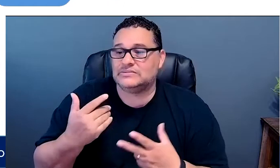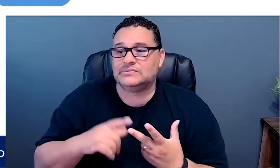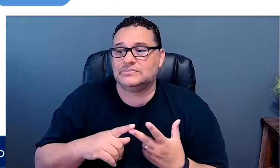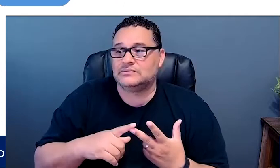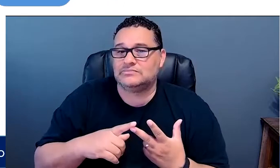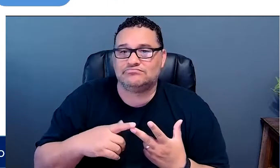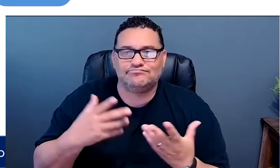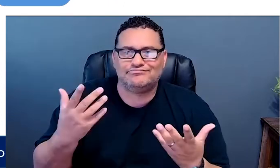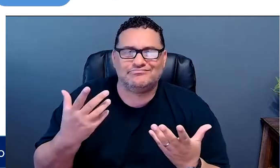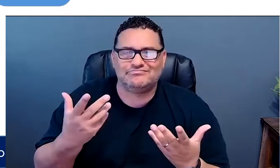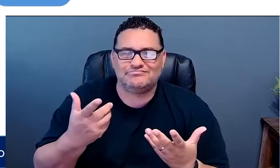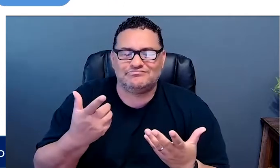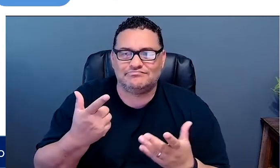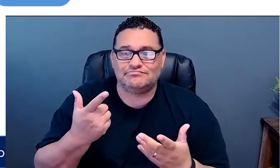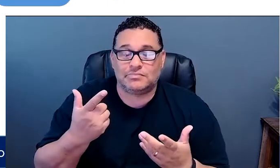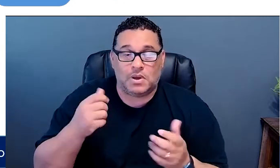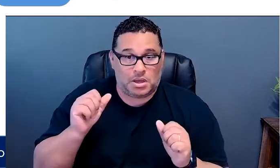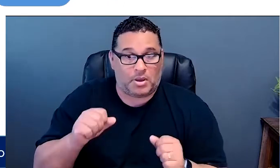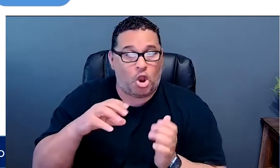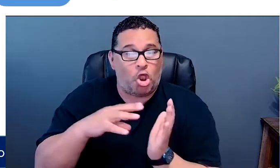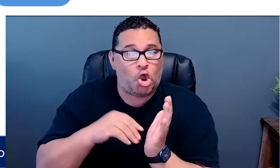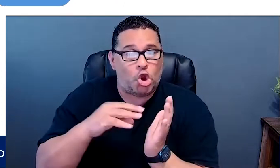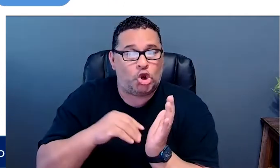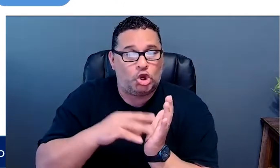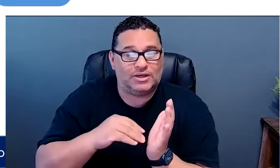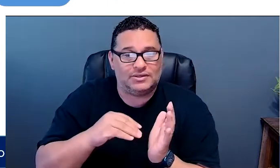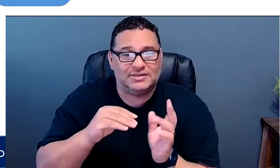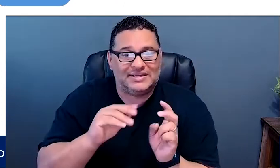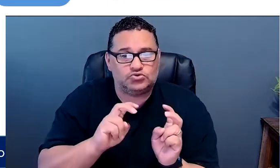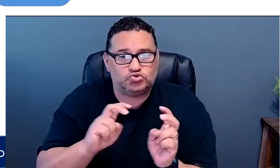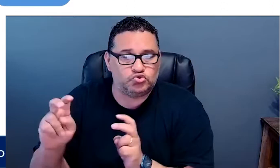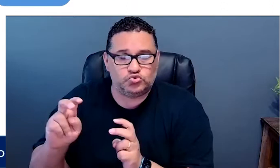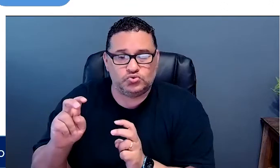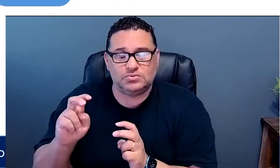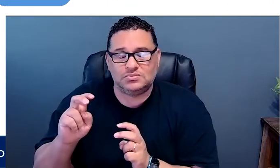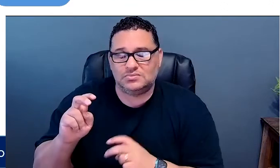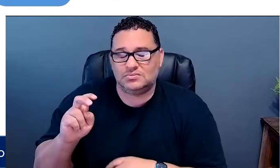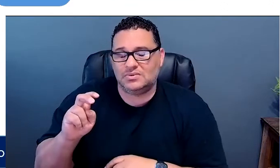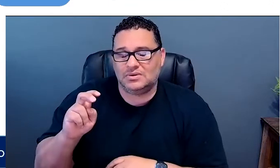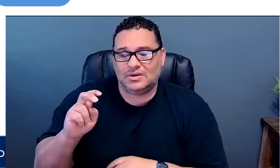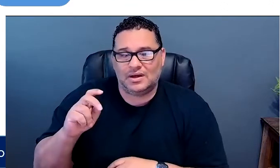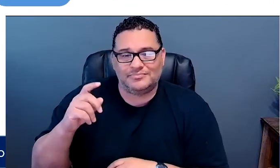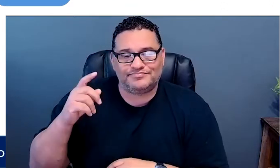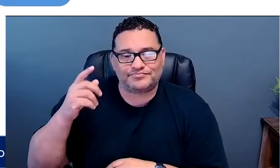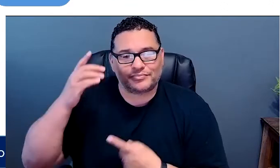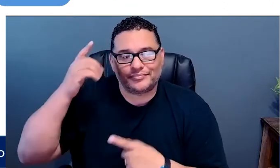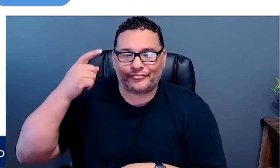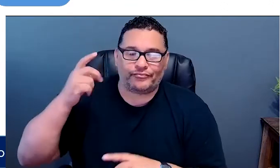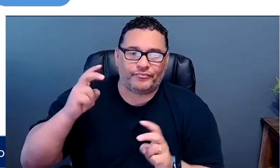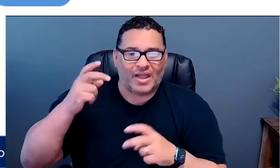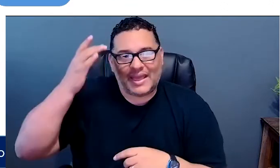be a learning issue, an intellectual disability. Any number